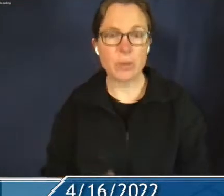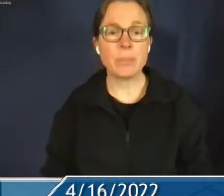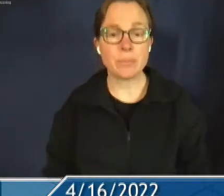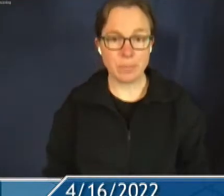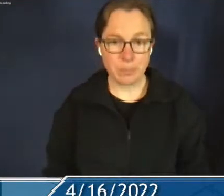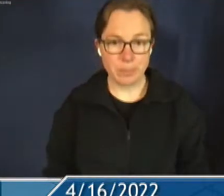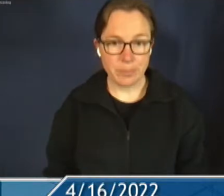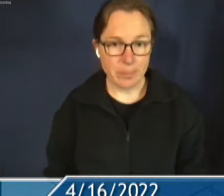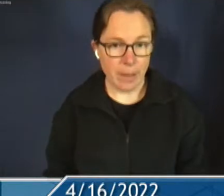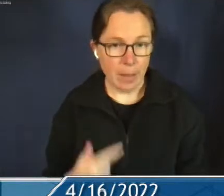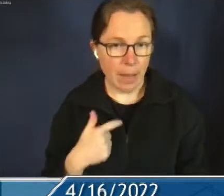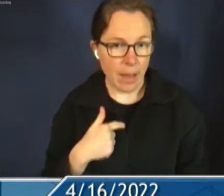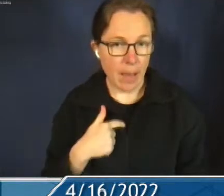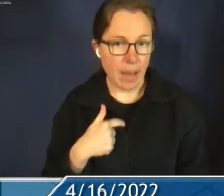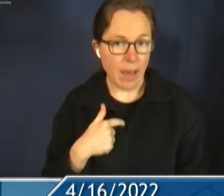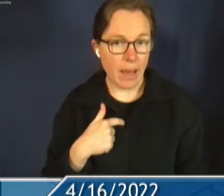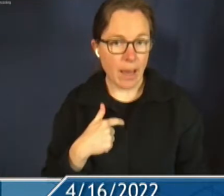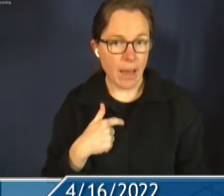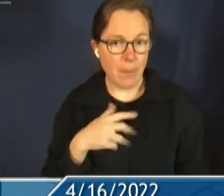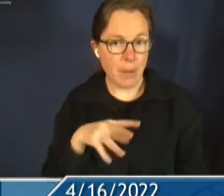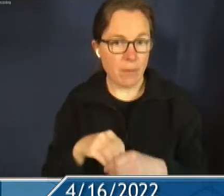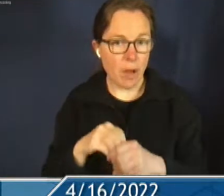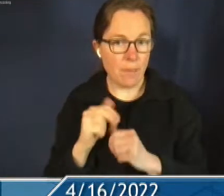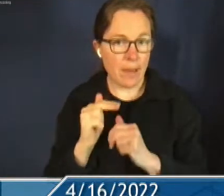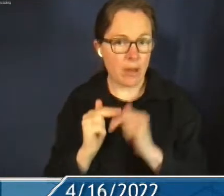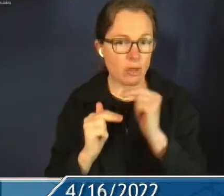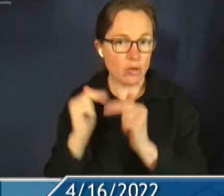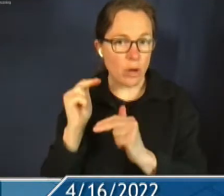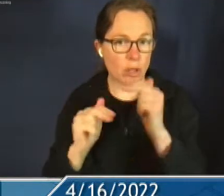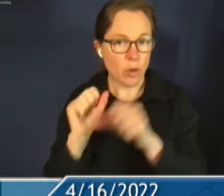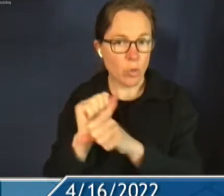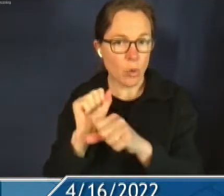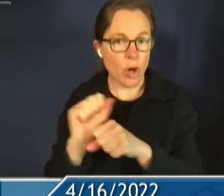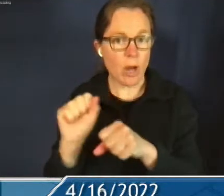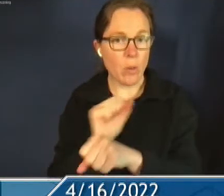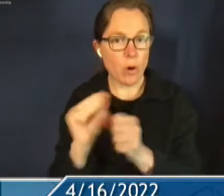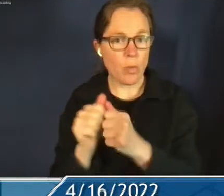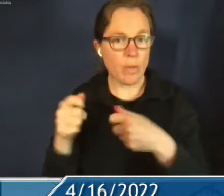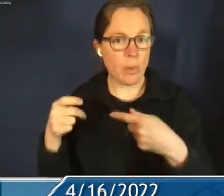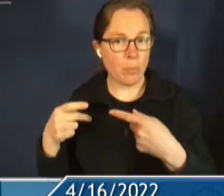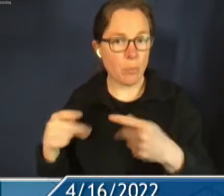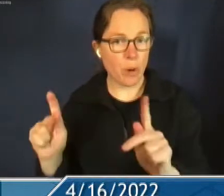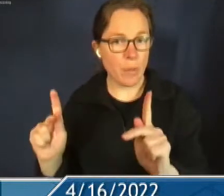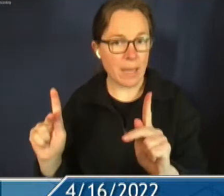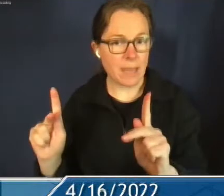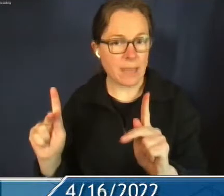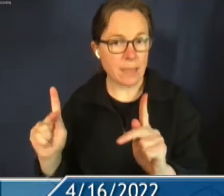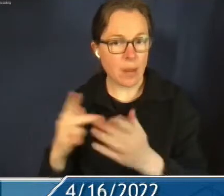O'Neill Construction. I'm part of the DRAC. I worked with the Permit Improvement Project, and